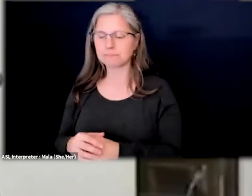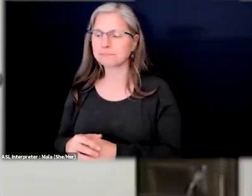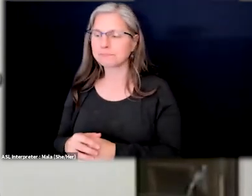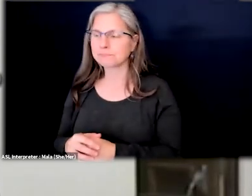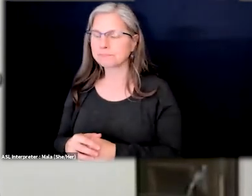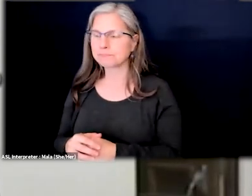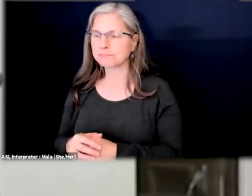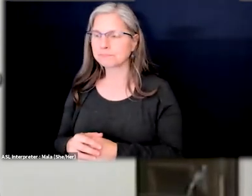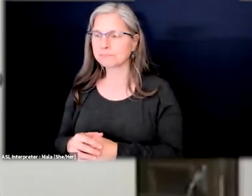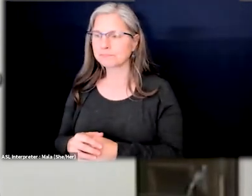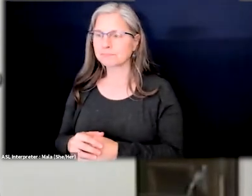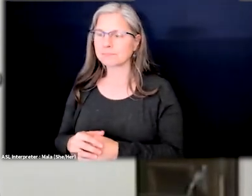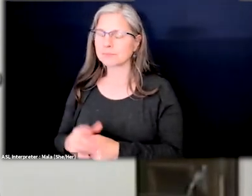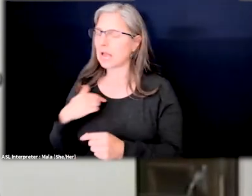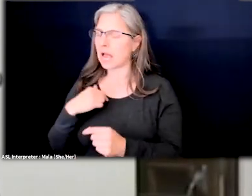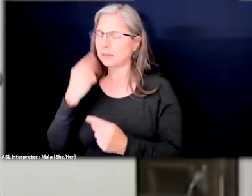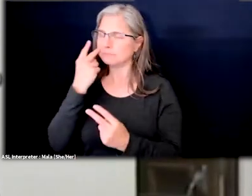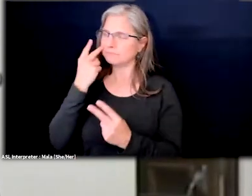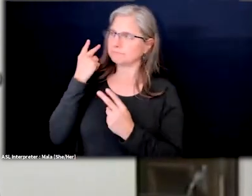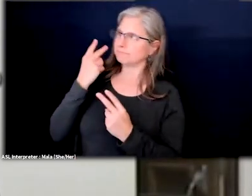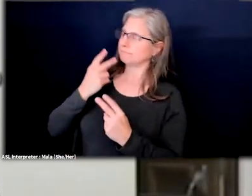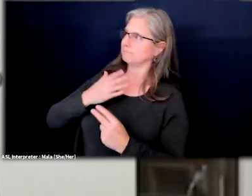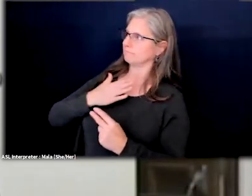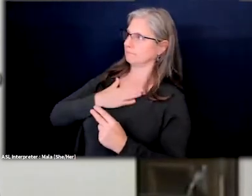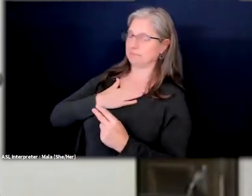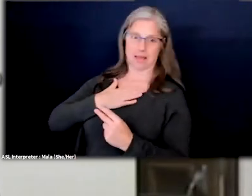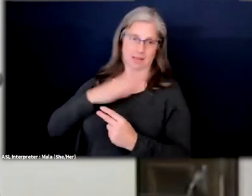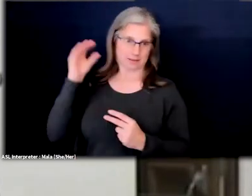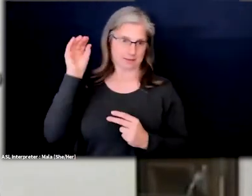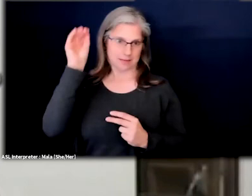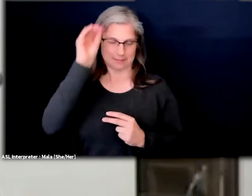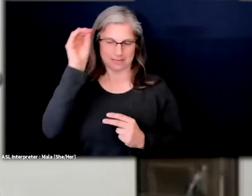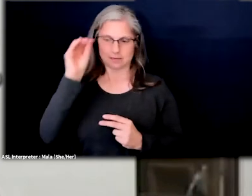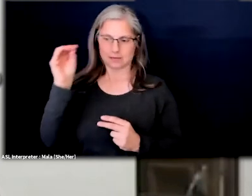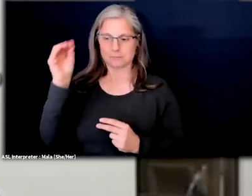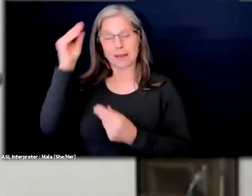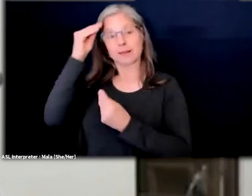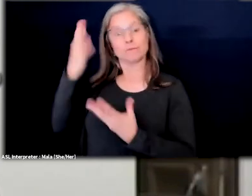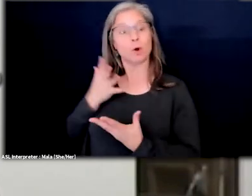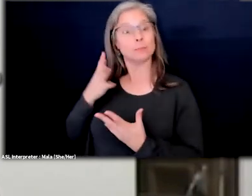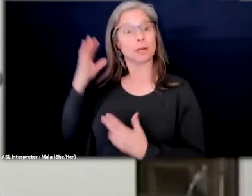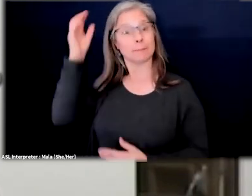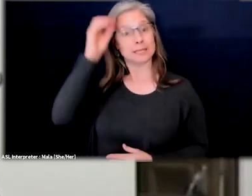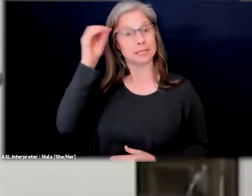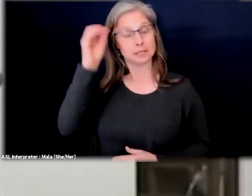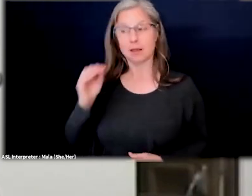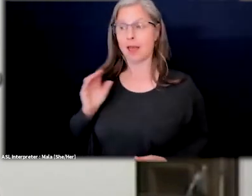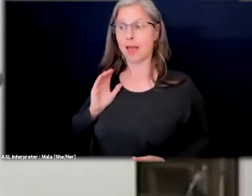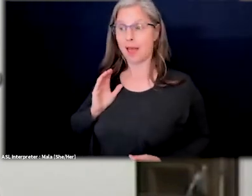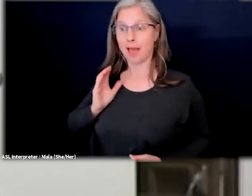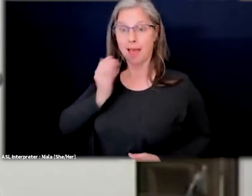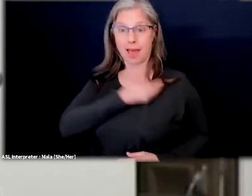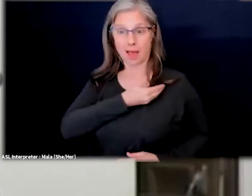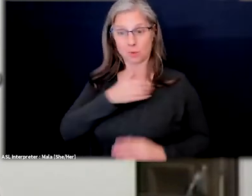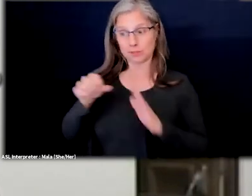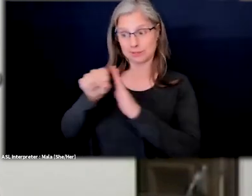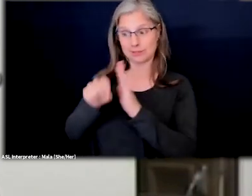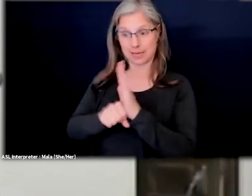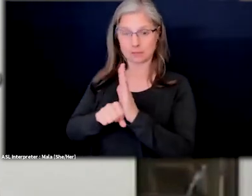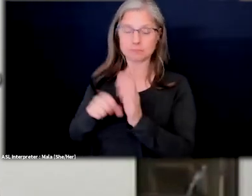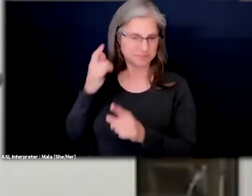I'm just reflecting my opinion, informed opinion, that our state of